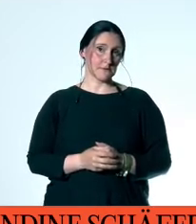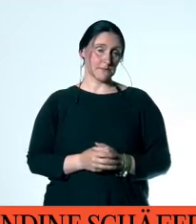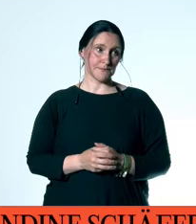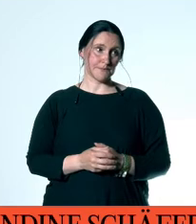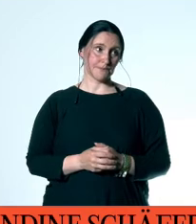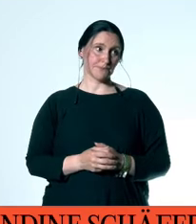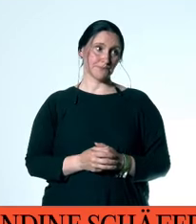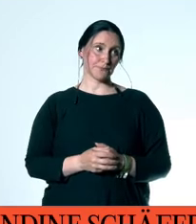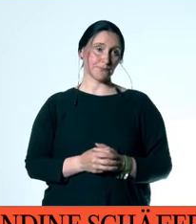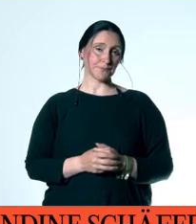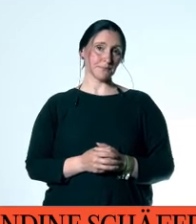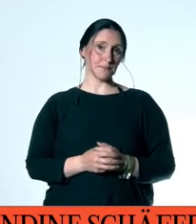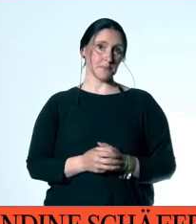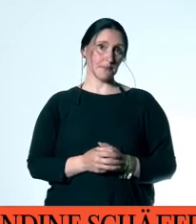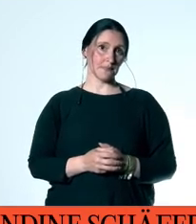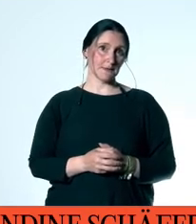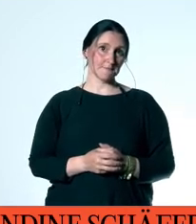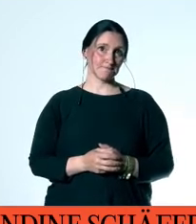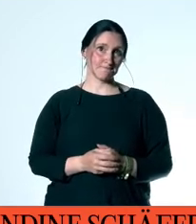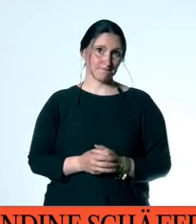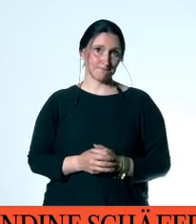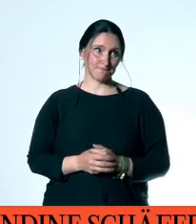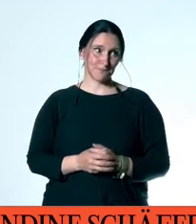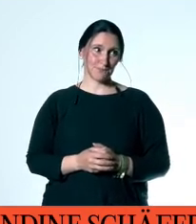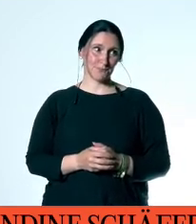In El Valle, in Choco.